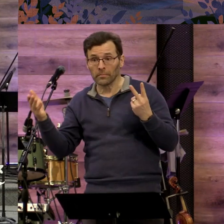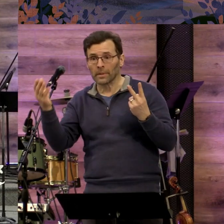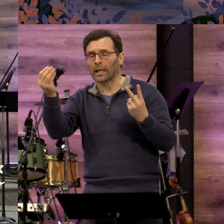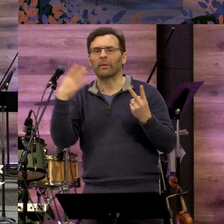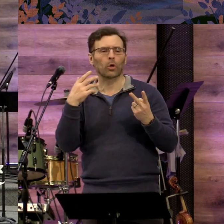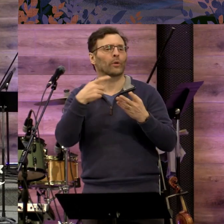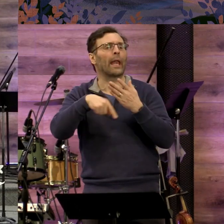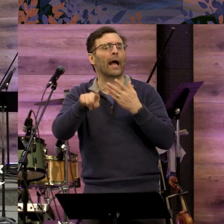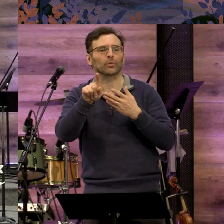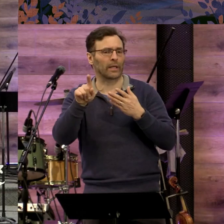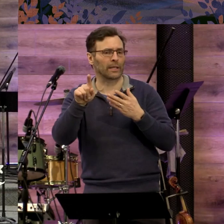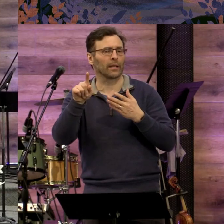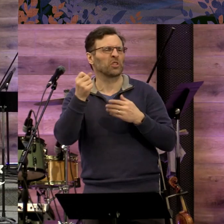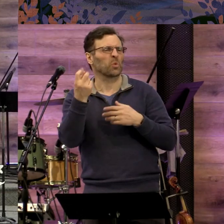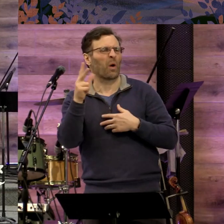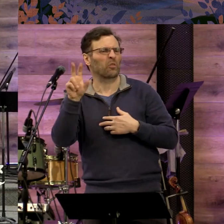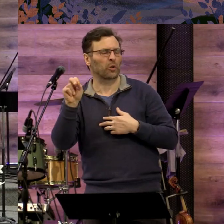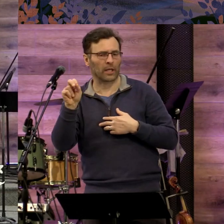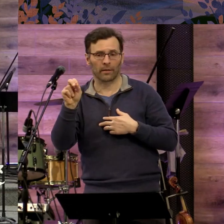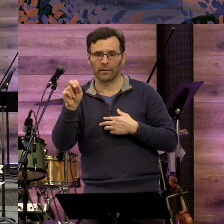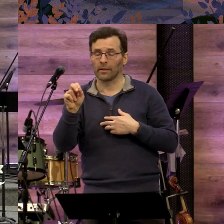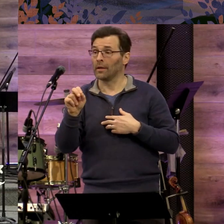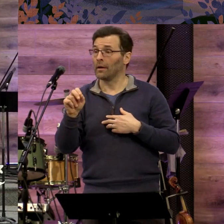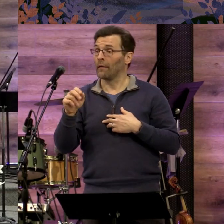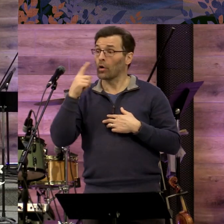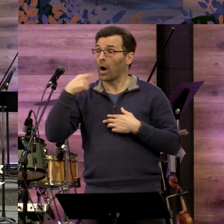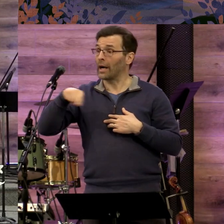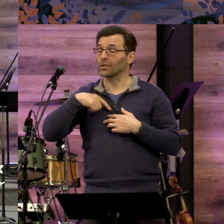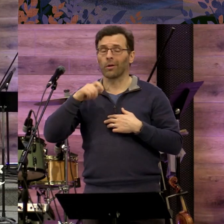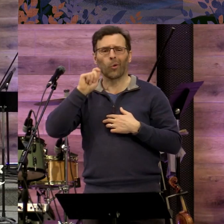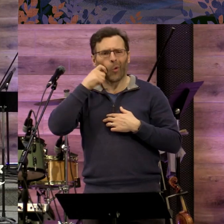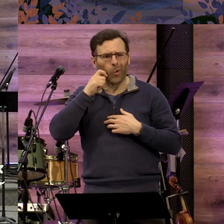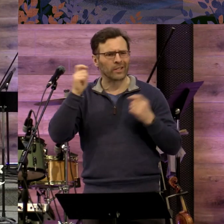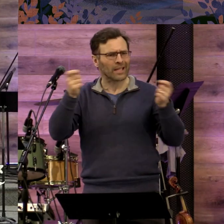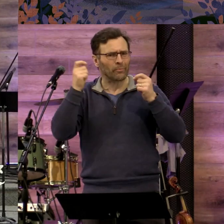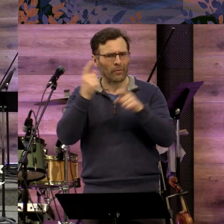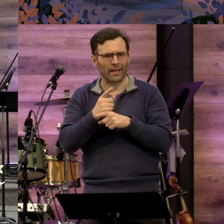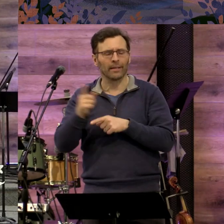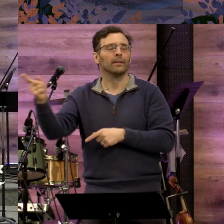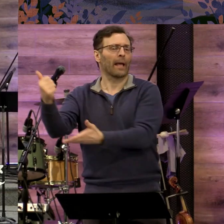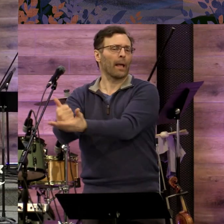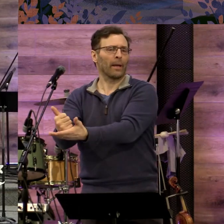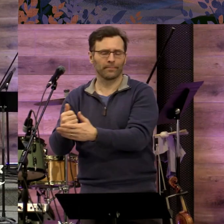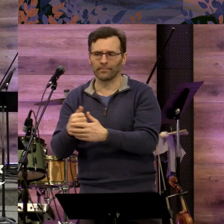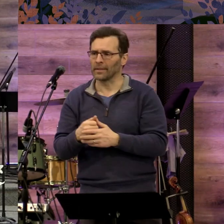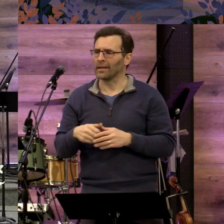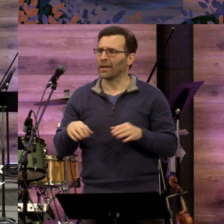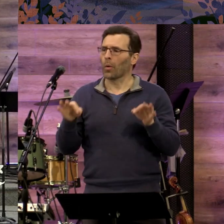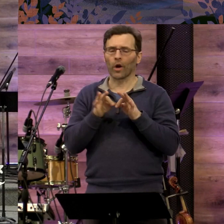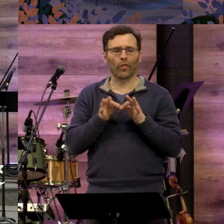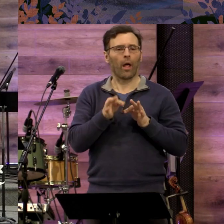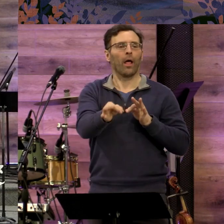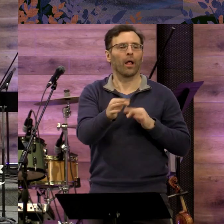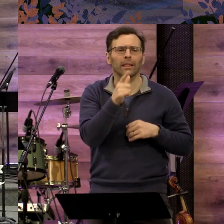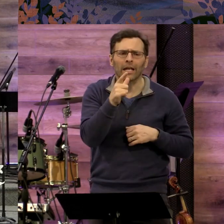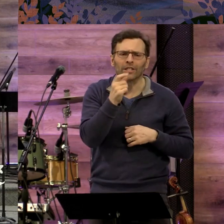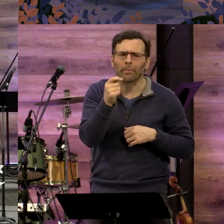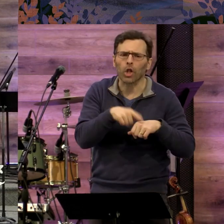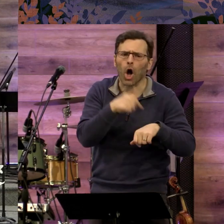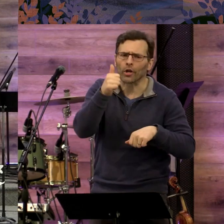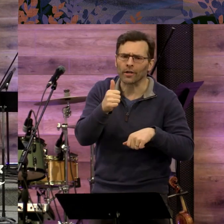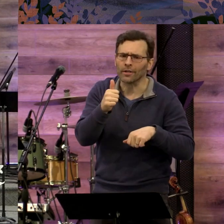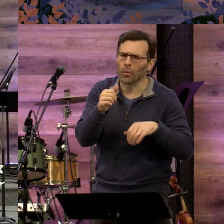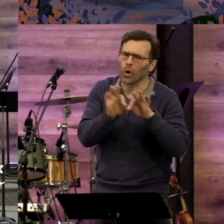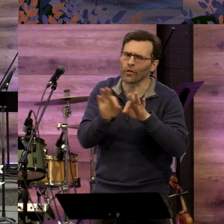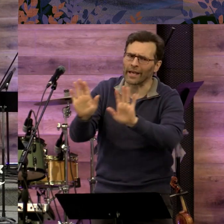know about that. And then for the rest of us, what a cool thing to celebrate, right? It's totally worth delaying lunch for a little bit longer if